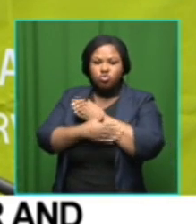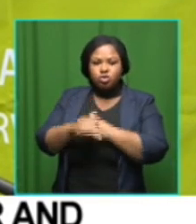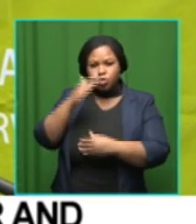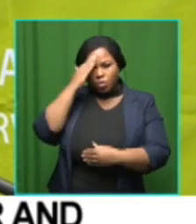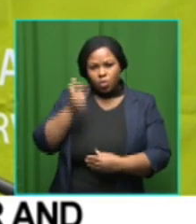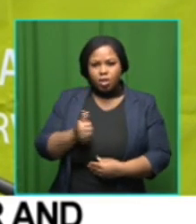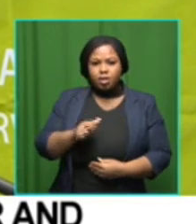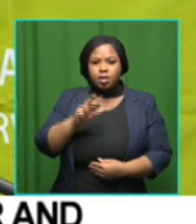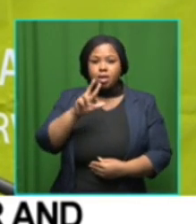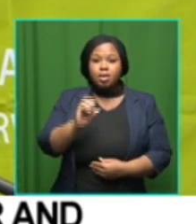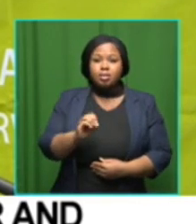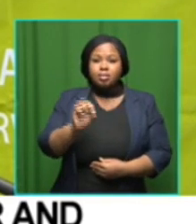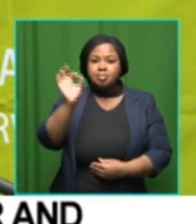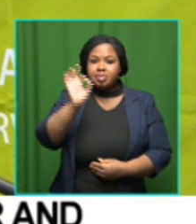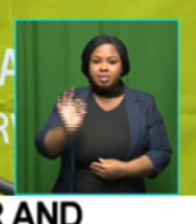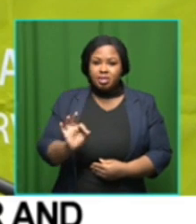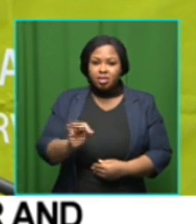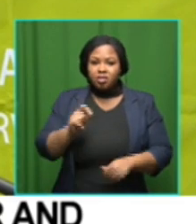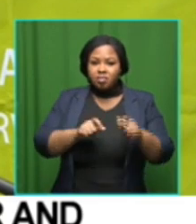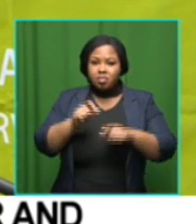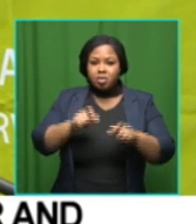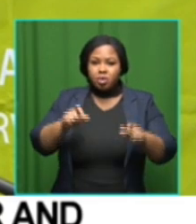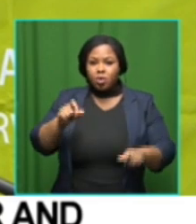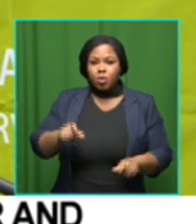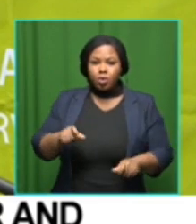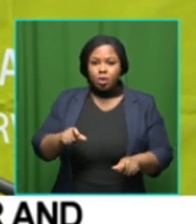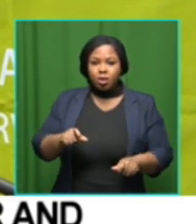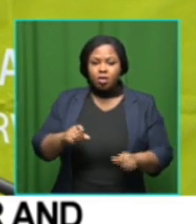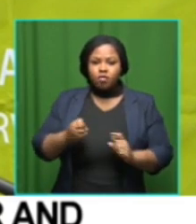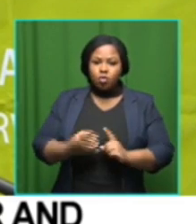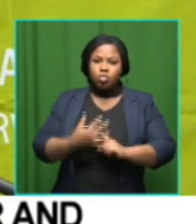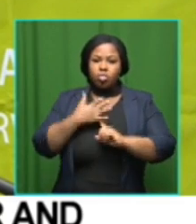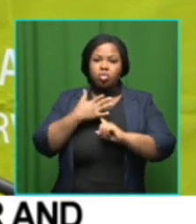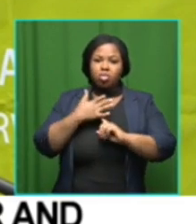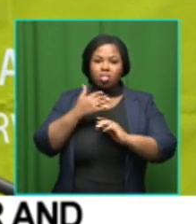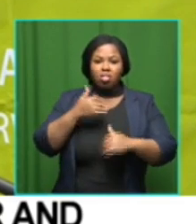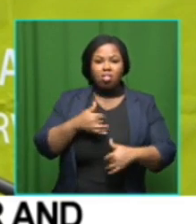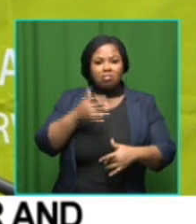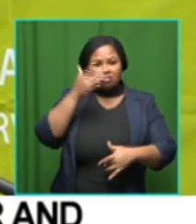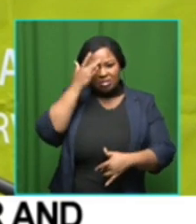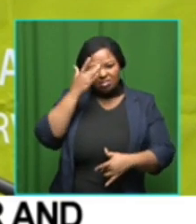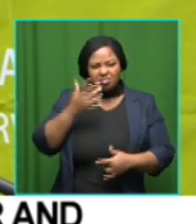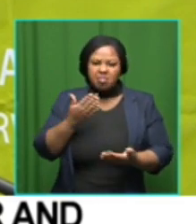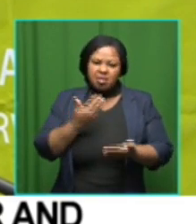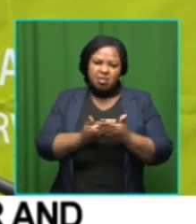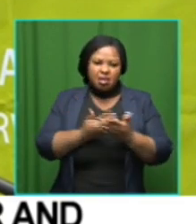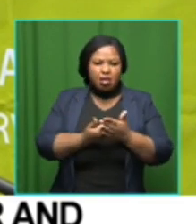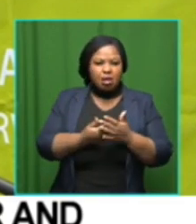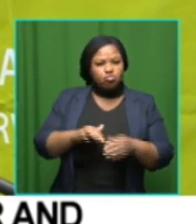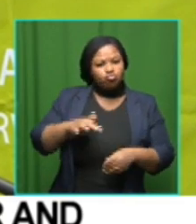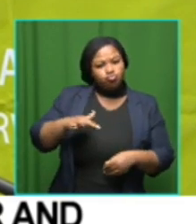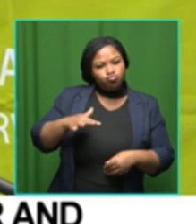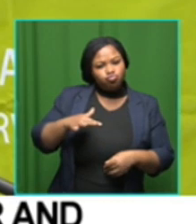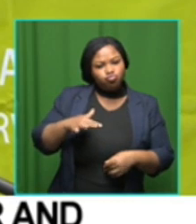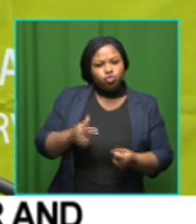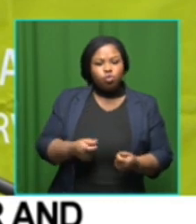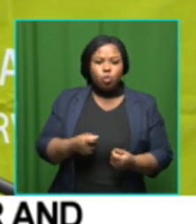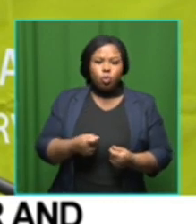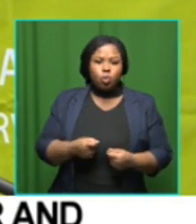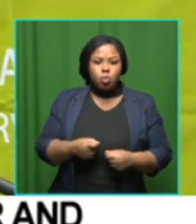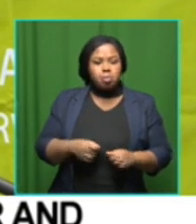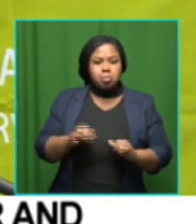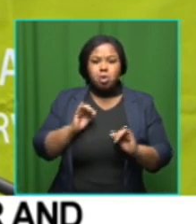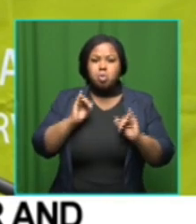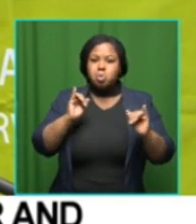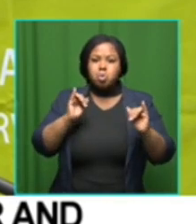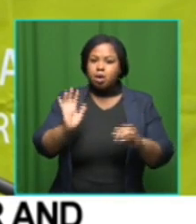80% of the people who are infected will normally have mild infections. And I think the science